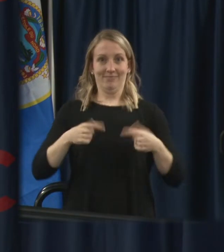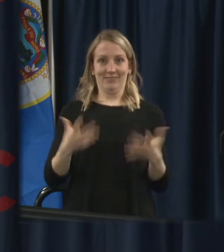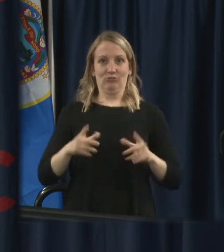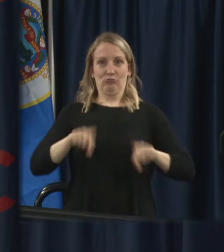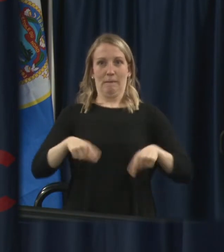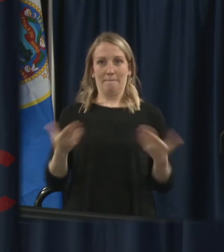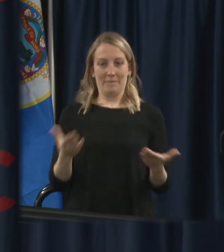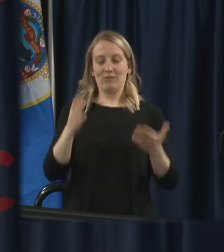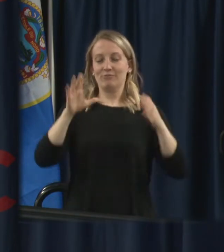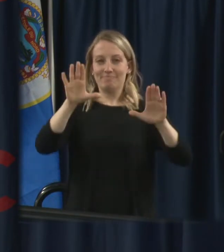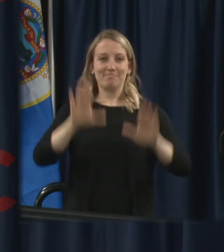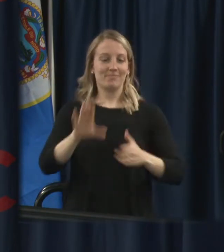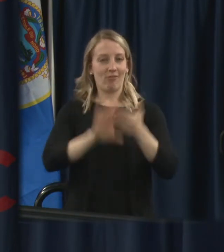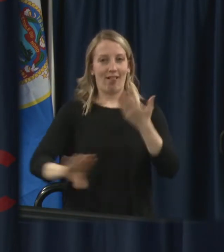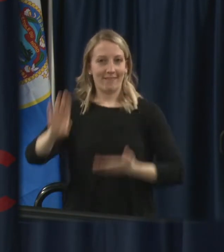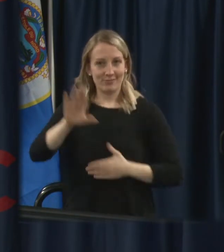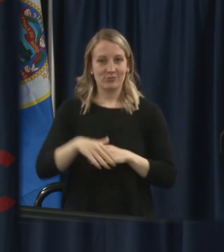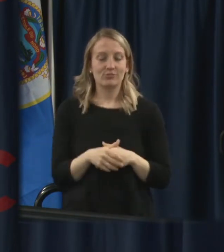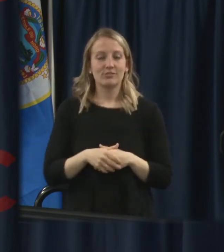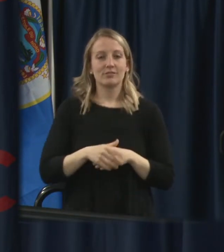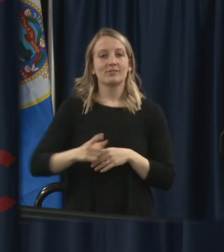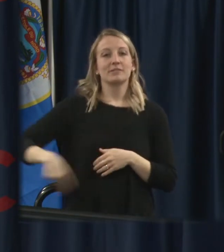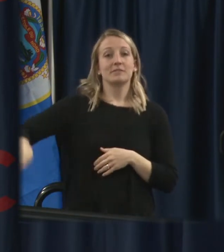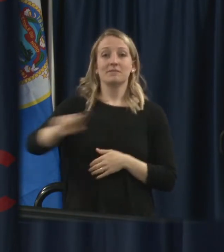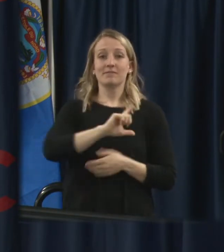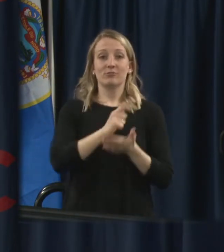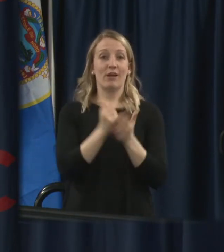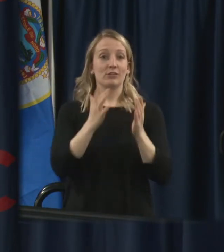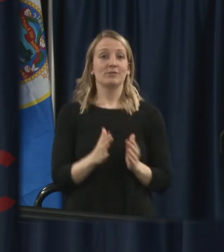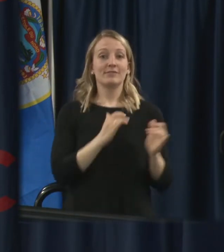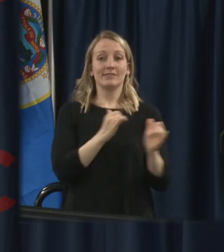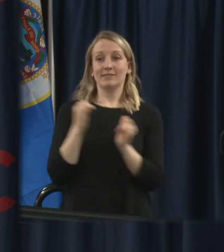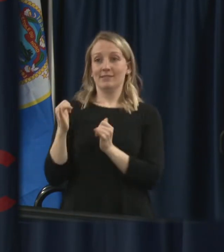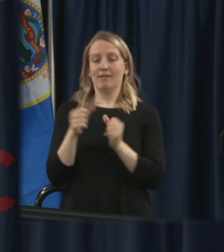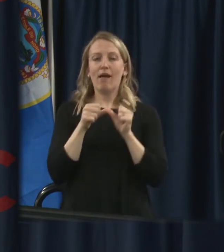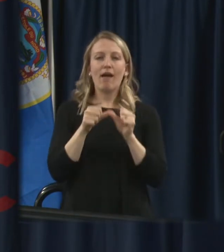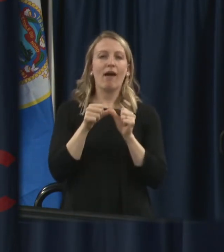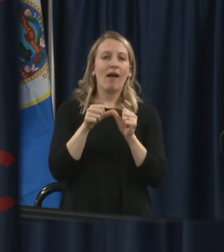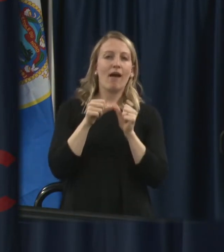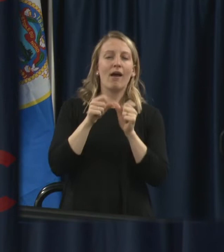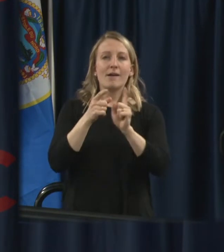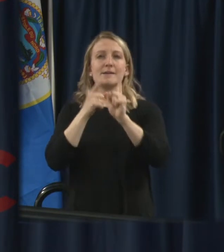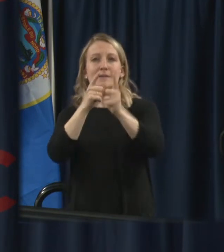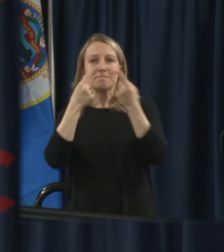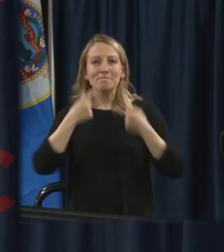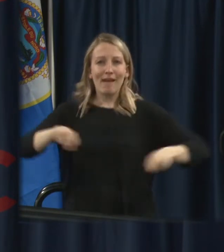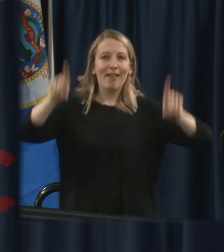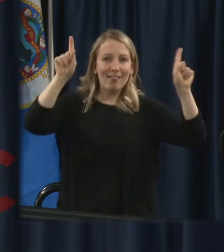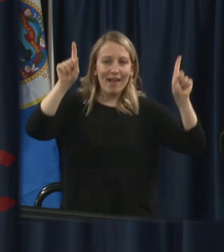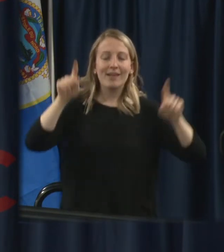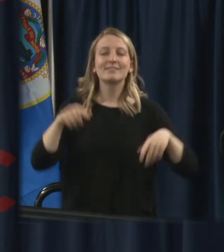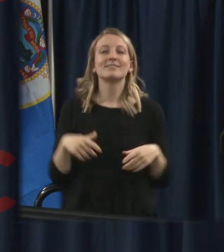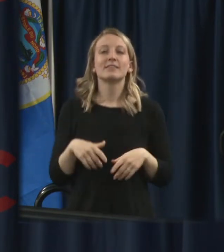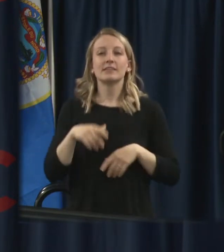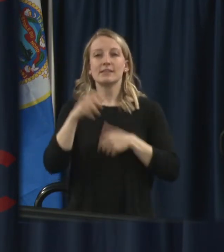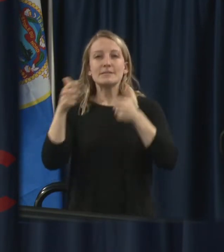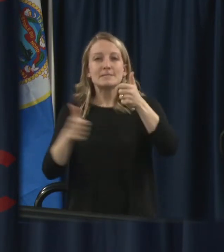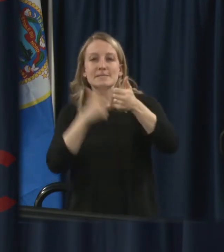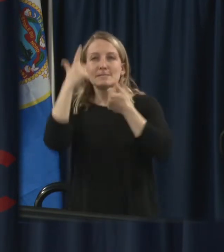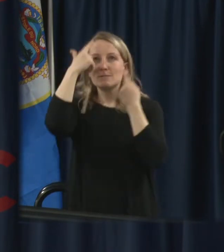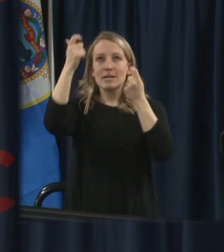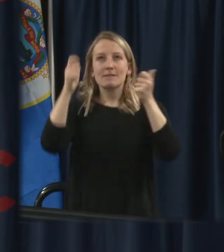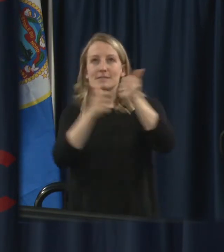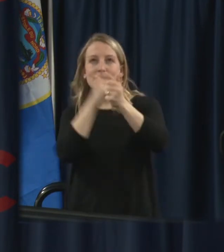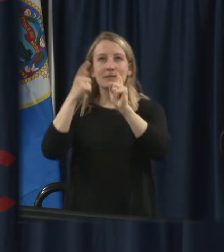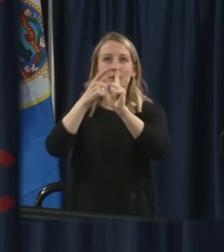college. To my fellow graduates, keep on striving to be excellent, keep reaching for your dreams,